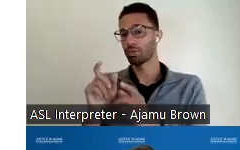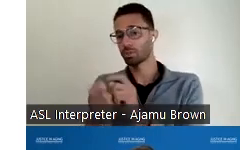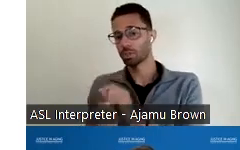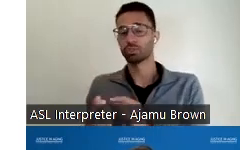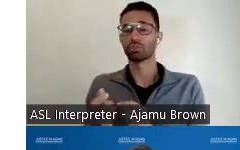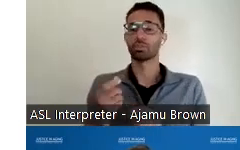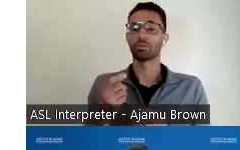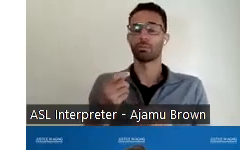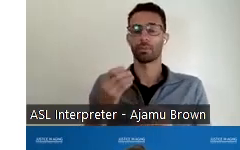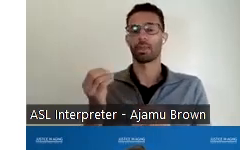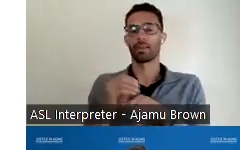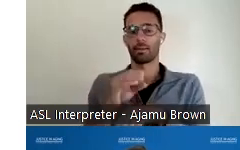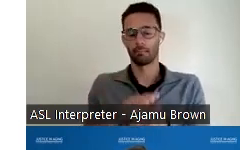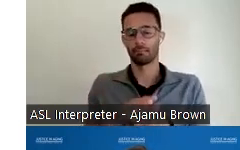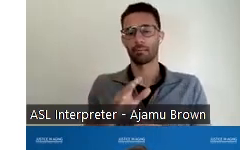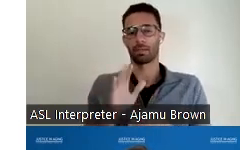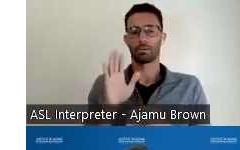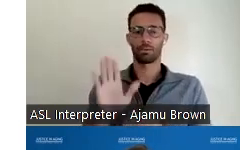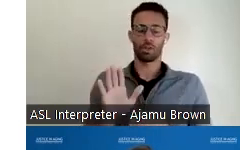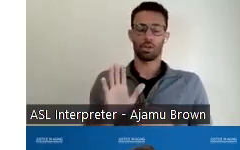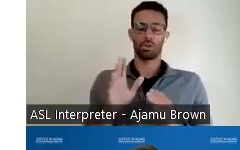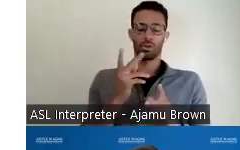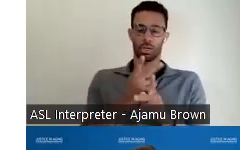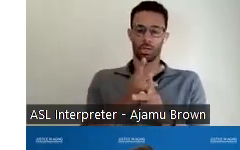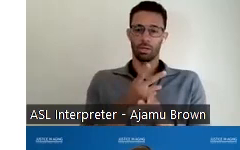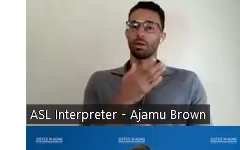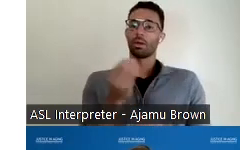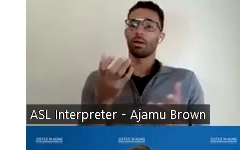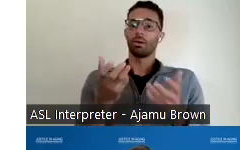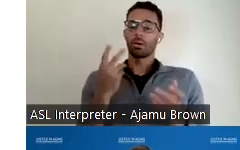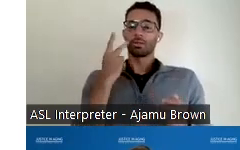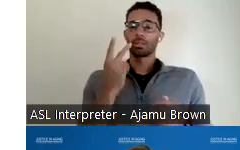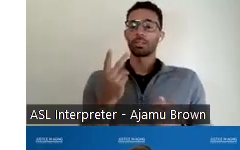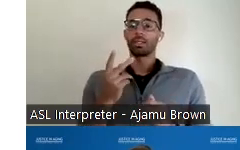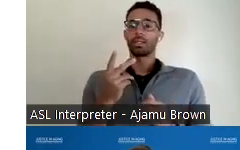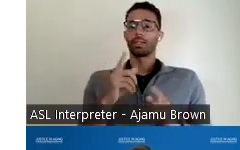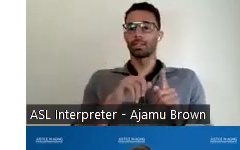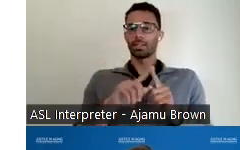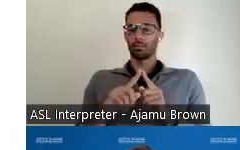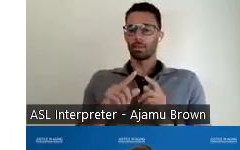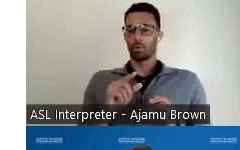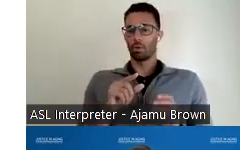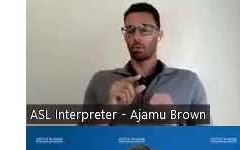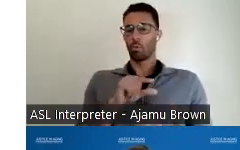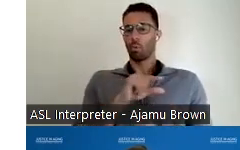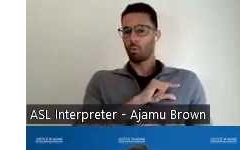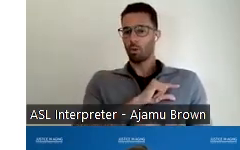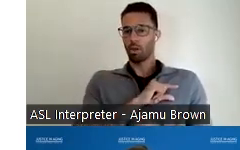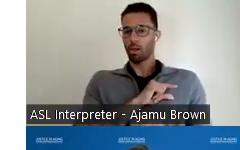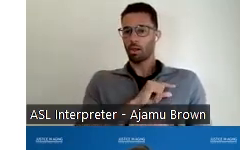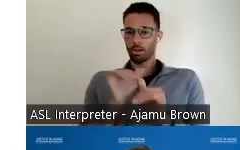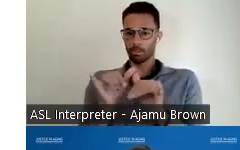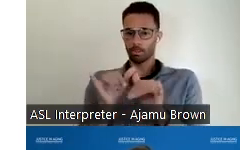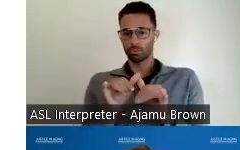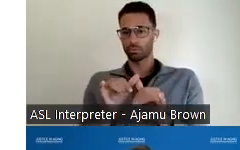access to care? And then we also want to see quality measures that actually reflect service quality and health outcomes beyond